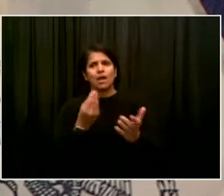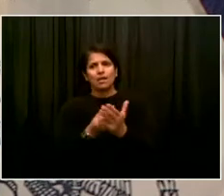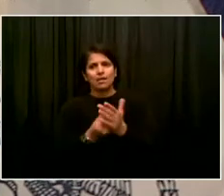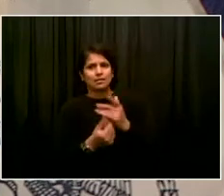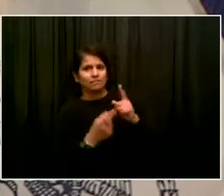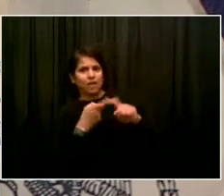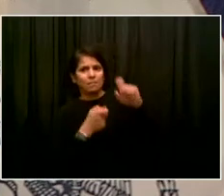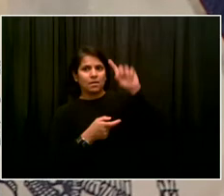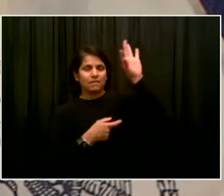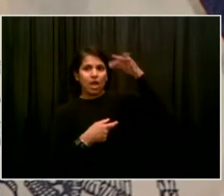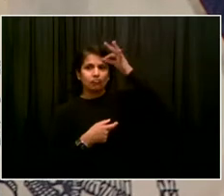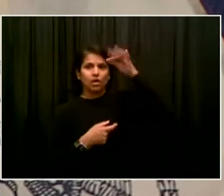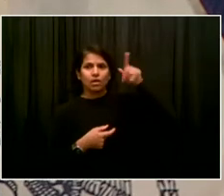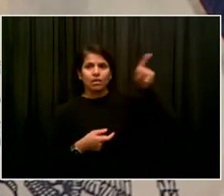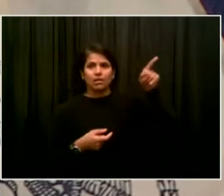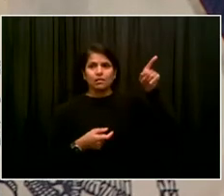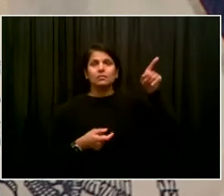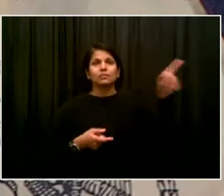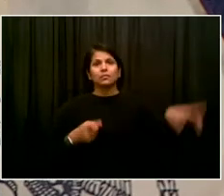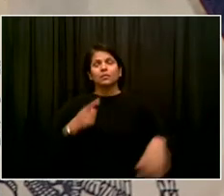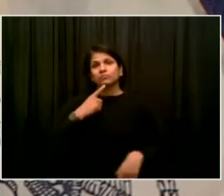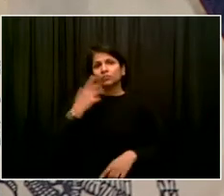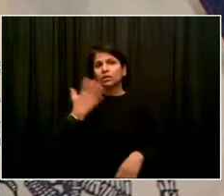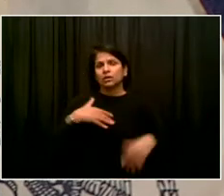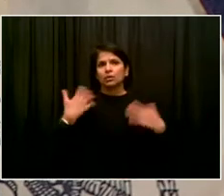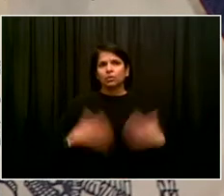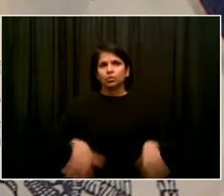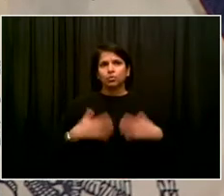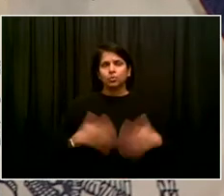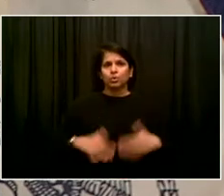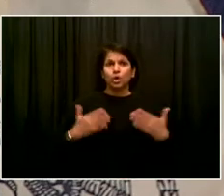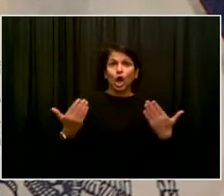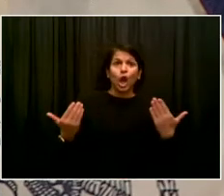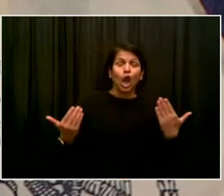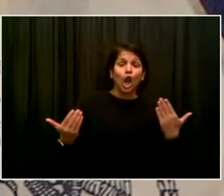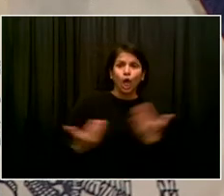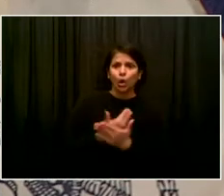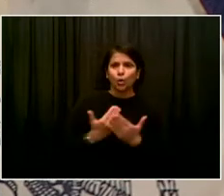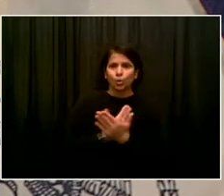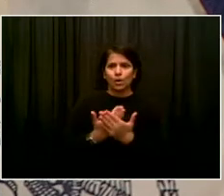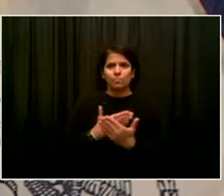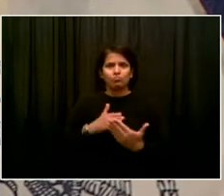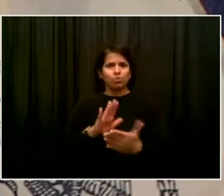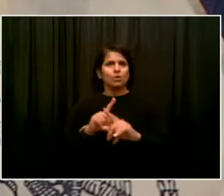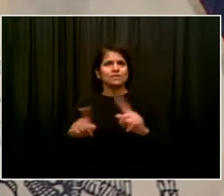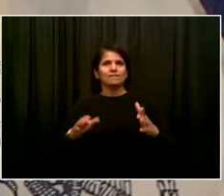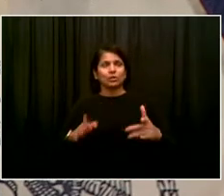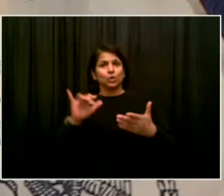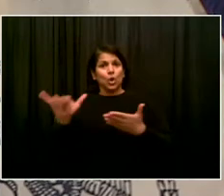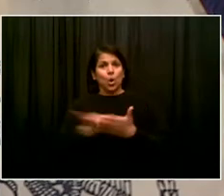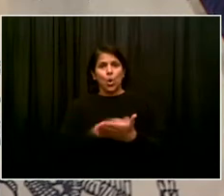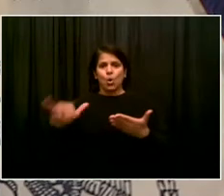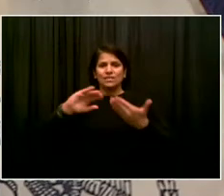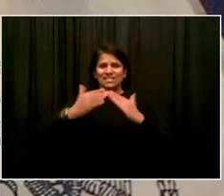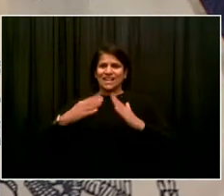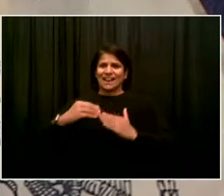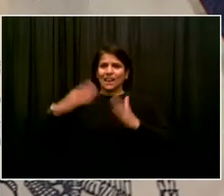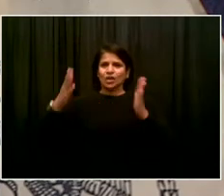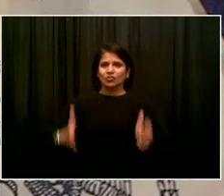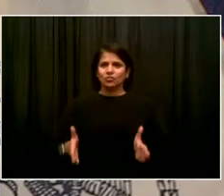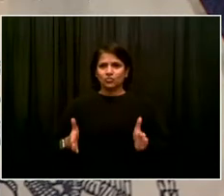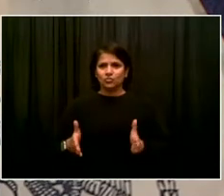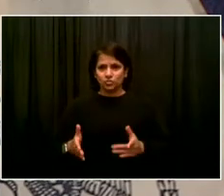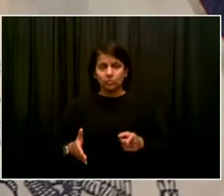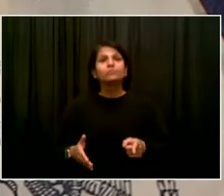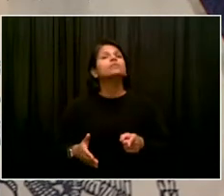growing and evolving. Some of the best and most creative work is happening here in New York City. And that is a credit to all the members of the crisis